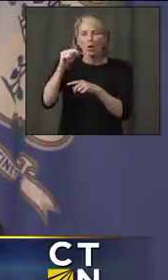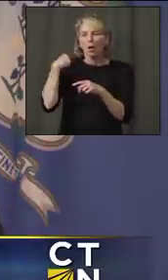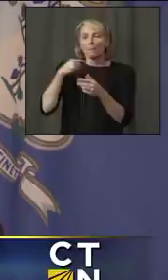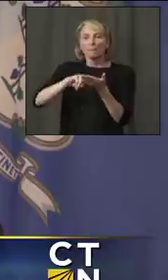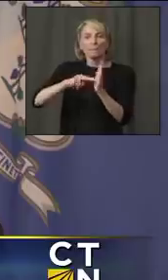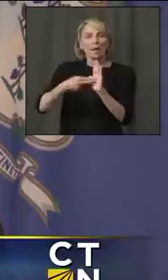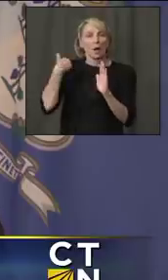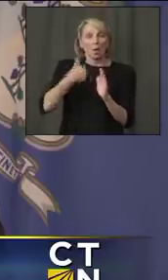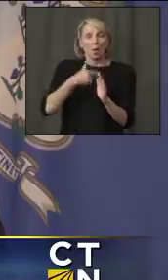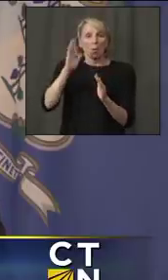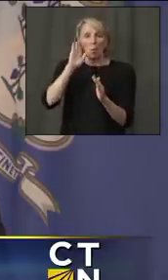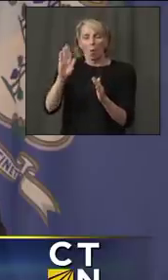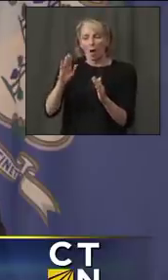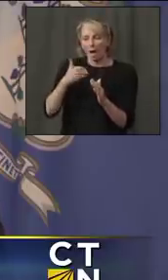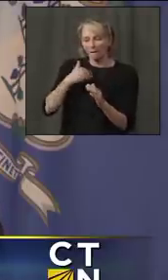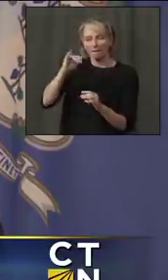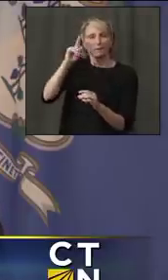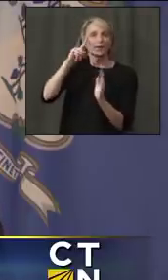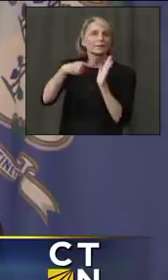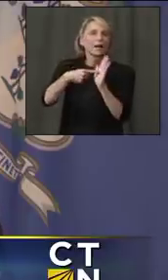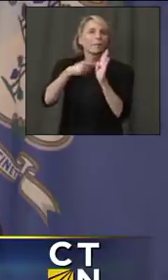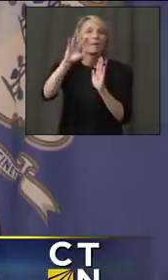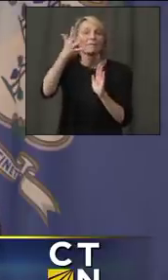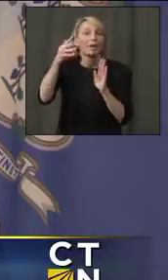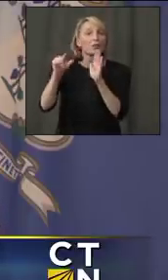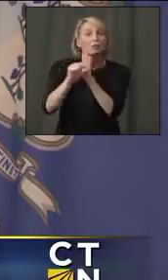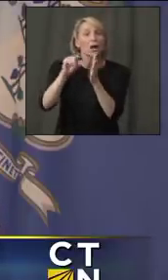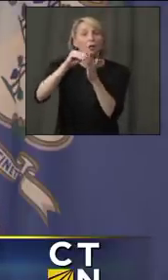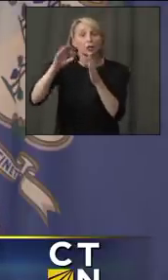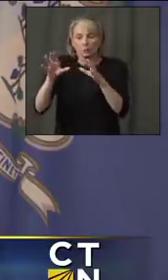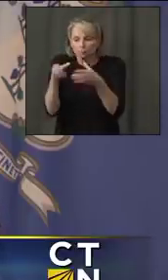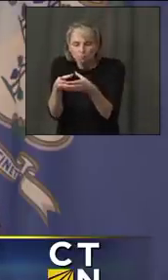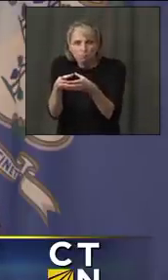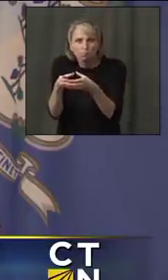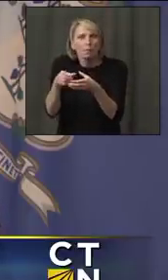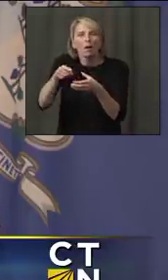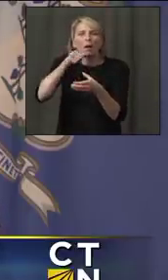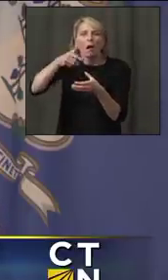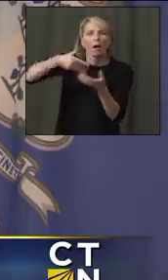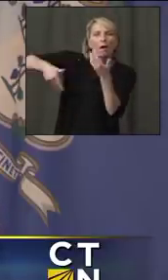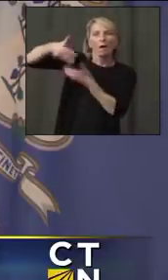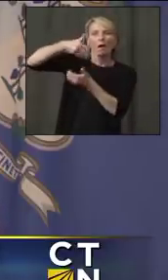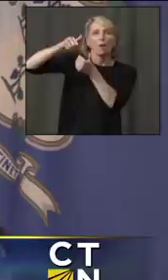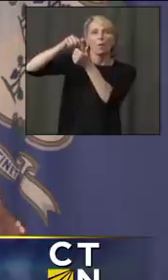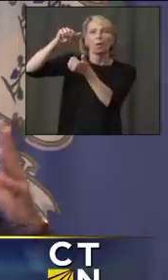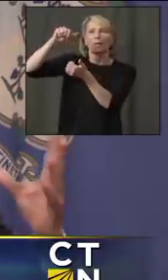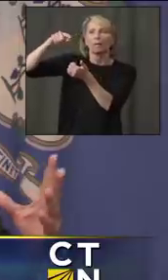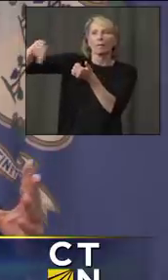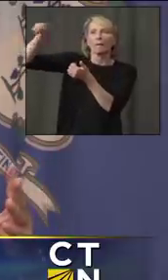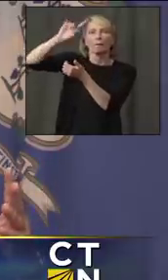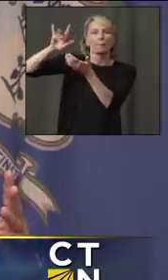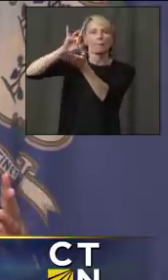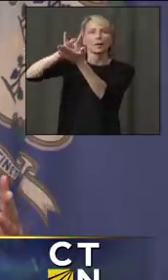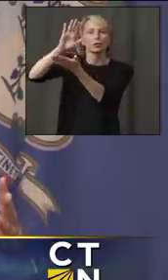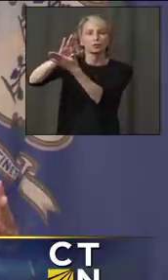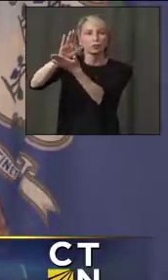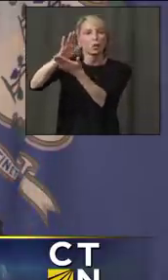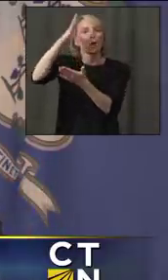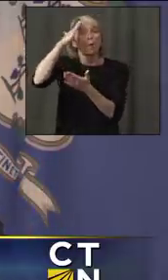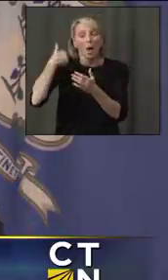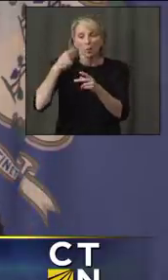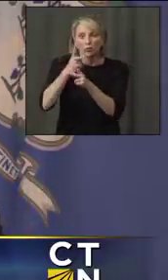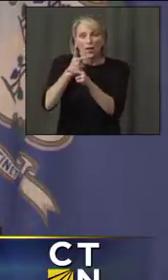with everybody else in middle school, is in part so that we can quarantine just a particular class as opposed to the